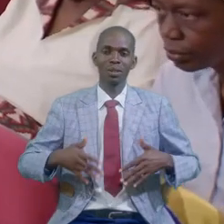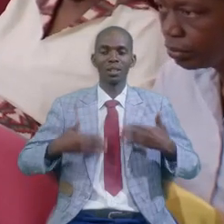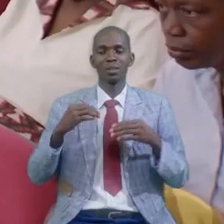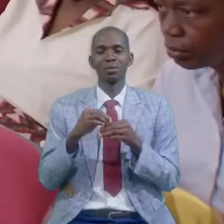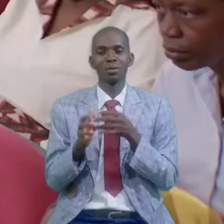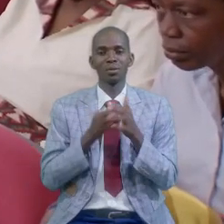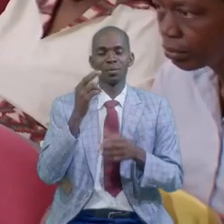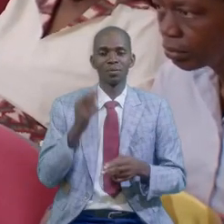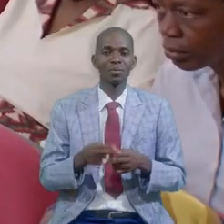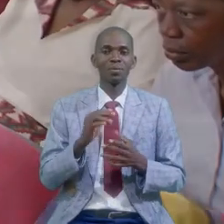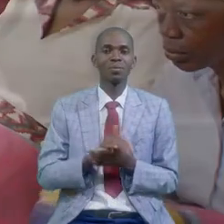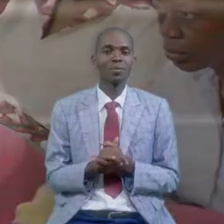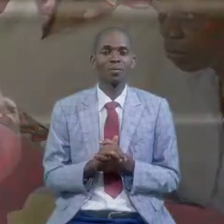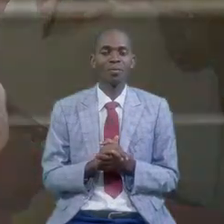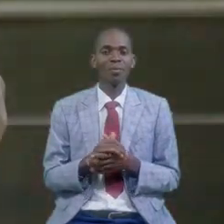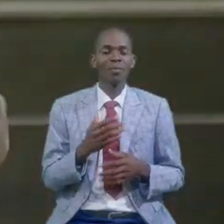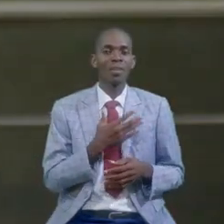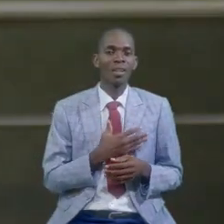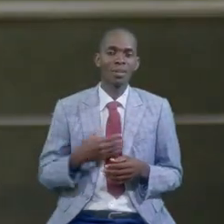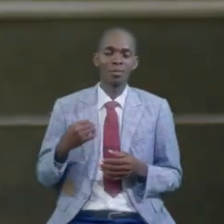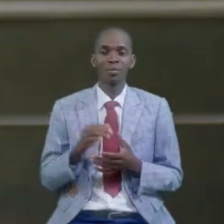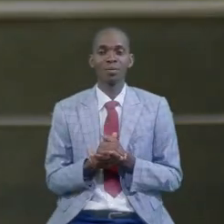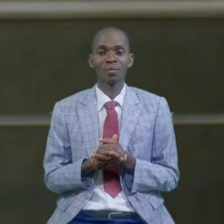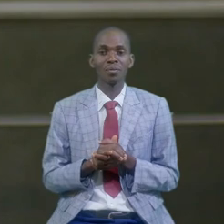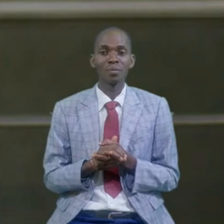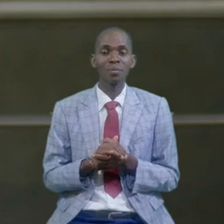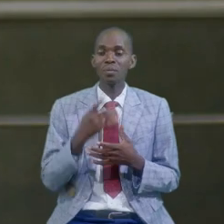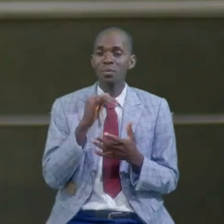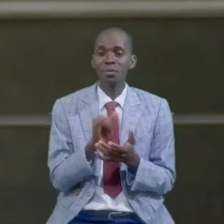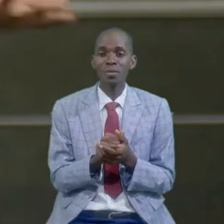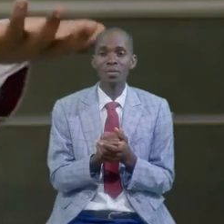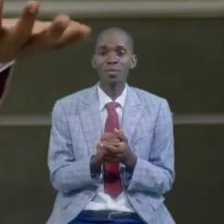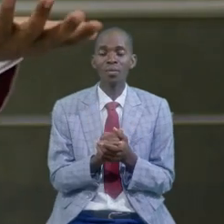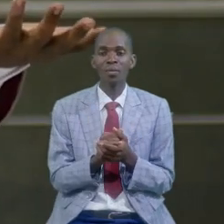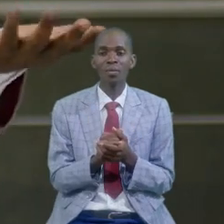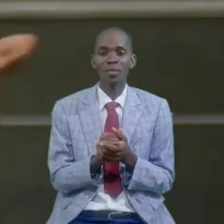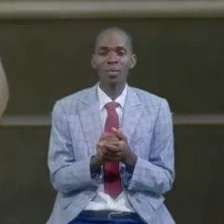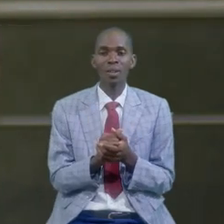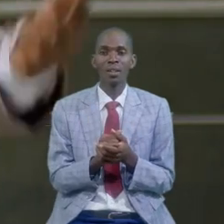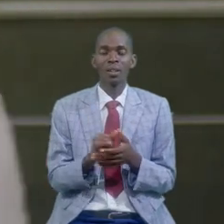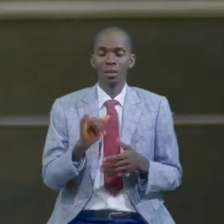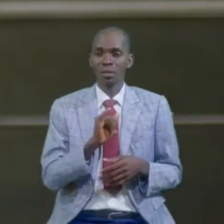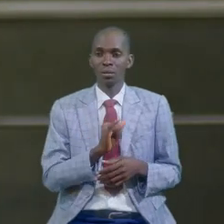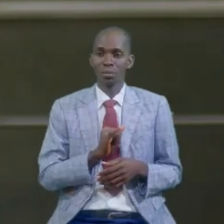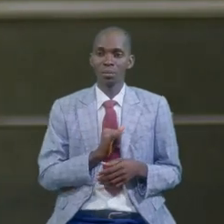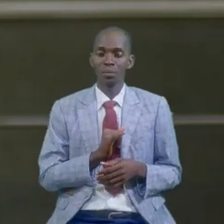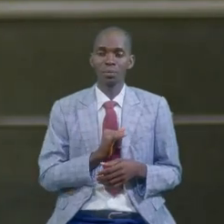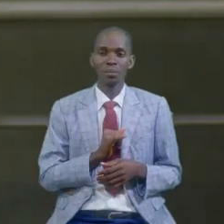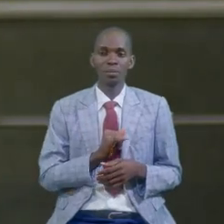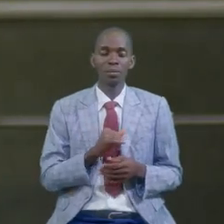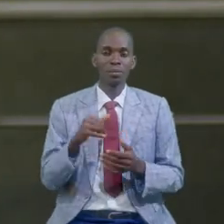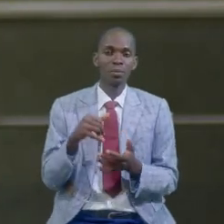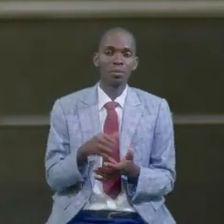said, it is enough. I've done enough. I prayed, fire came down. It's enough.